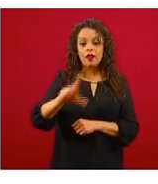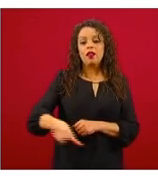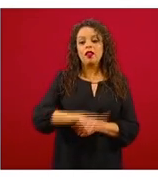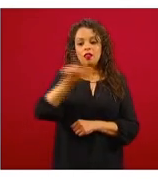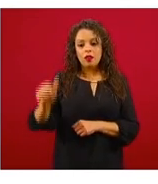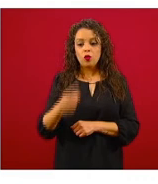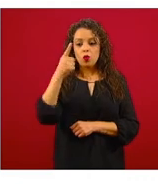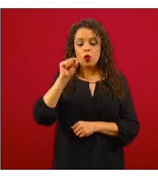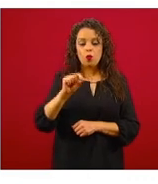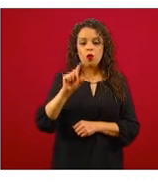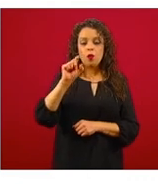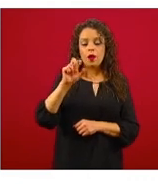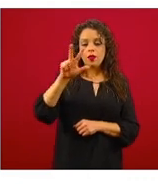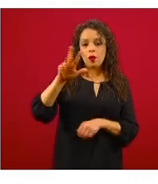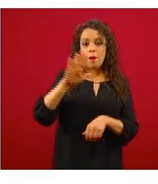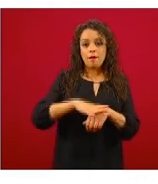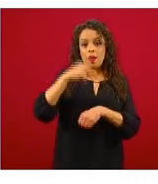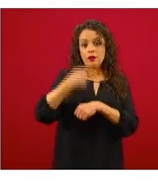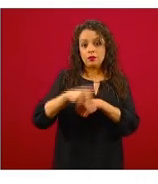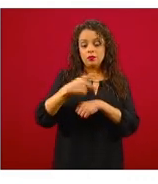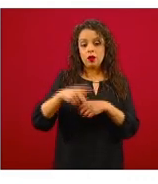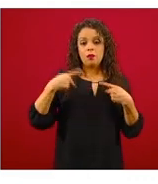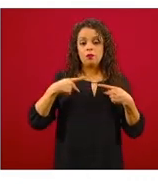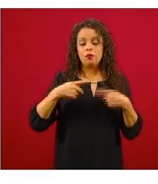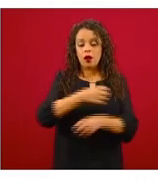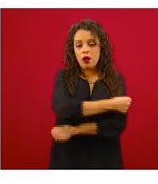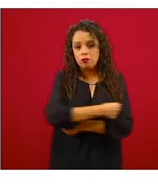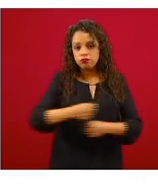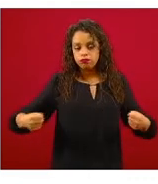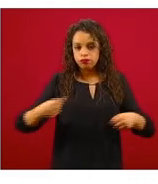is more risk.